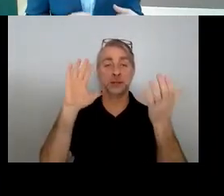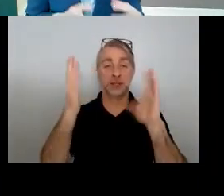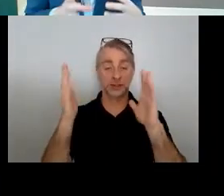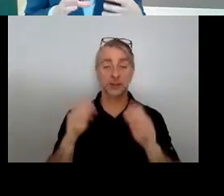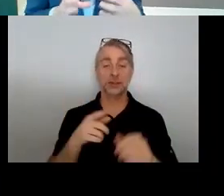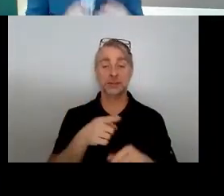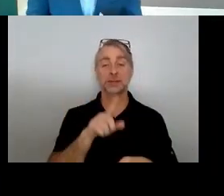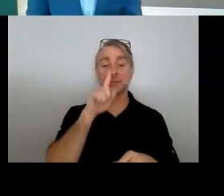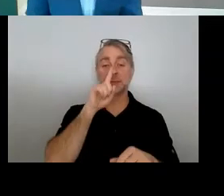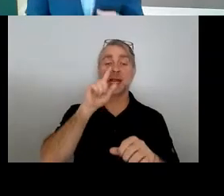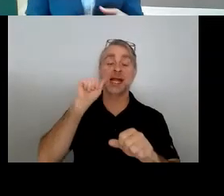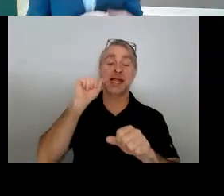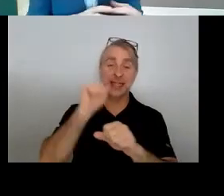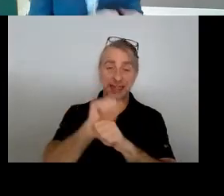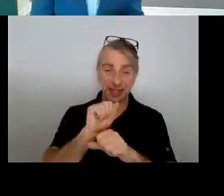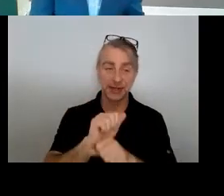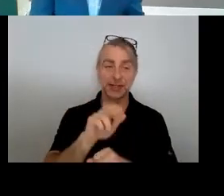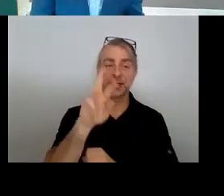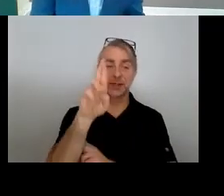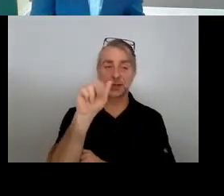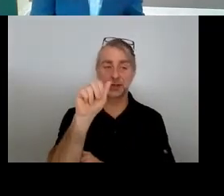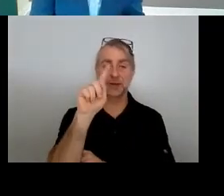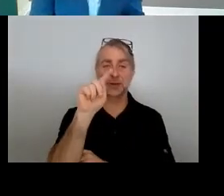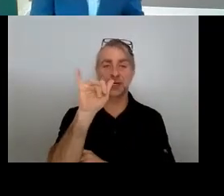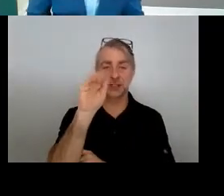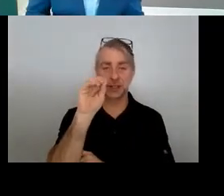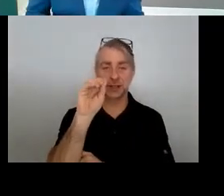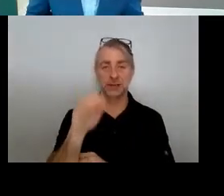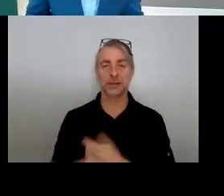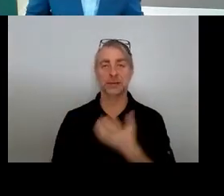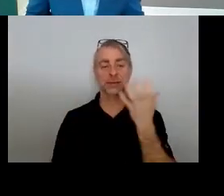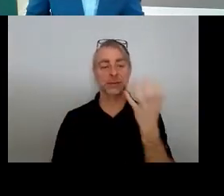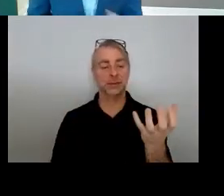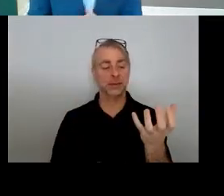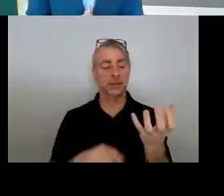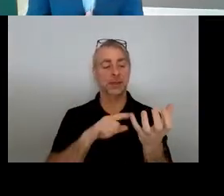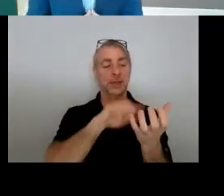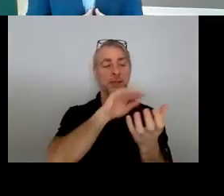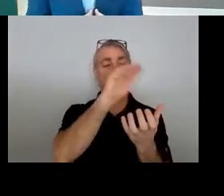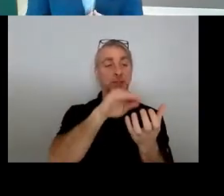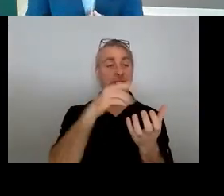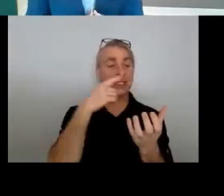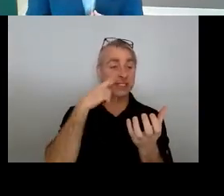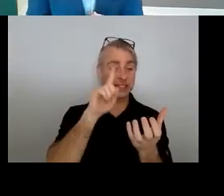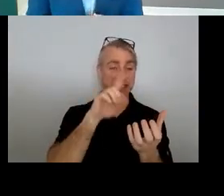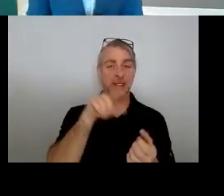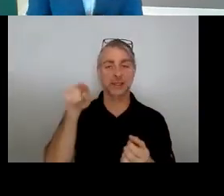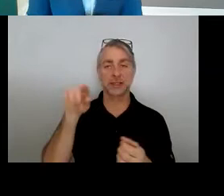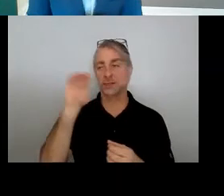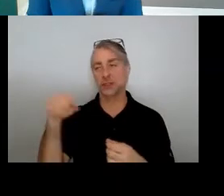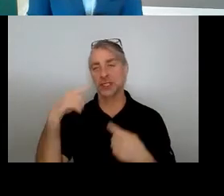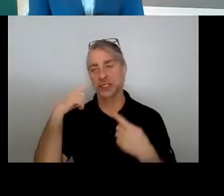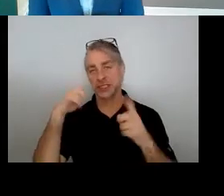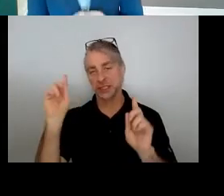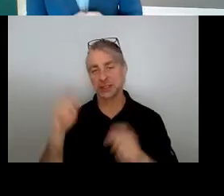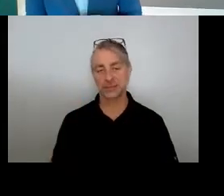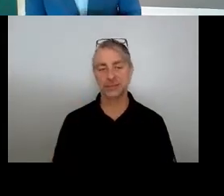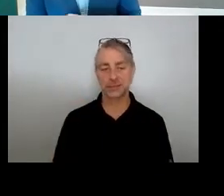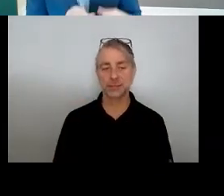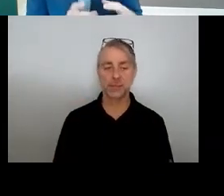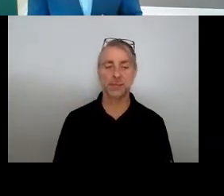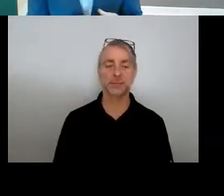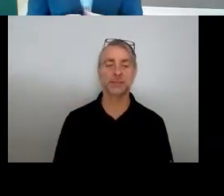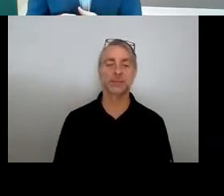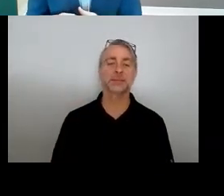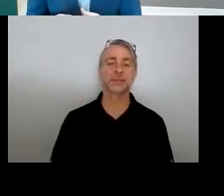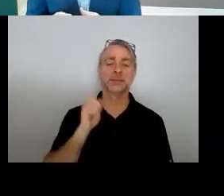ratio of the estimation of the two odds of success. So you're literally going to